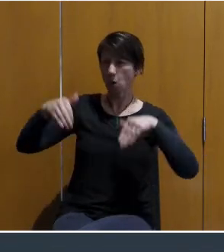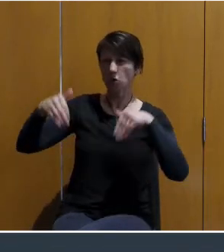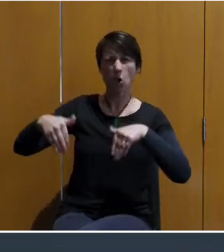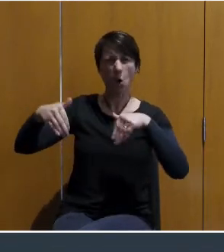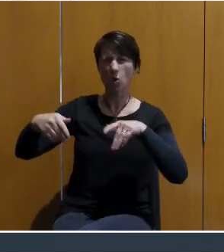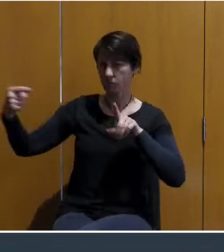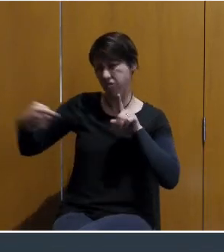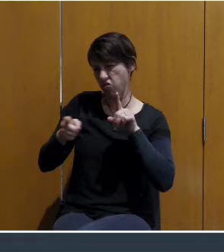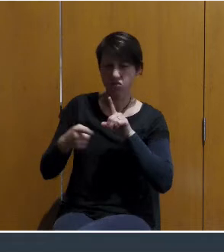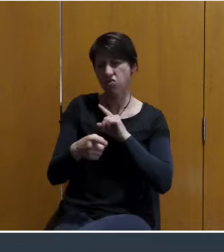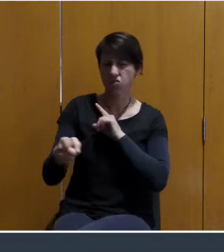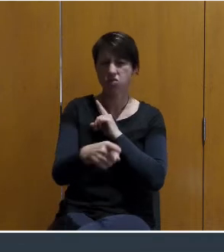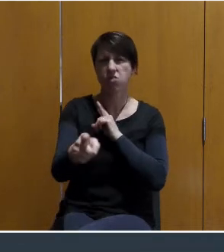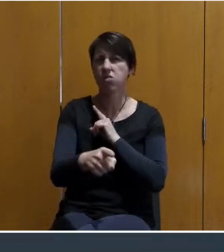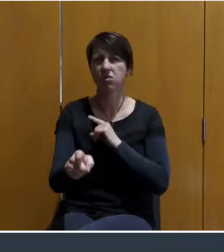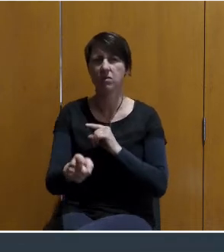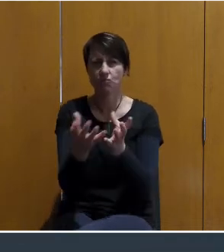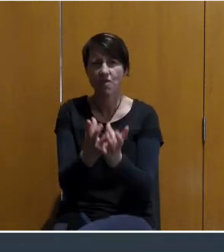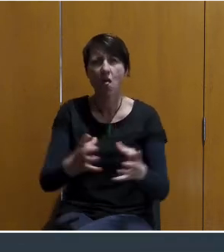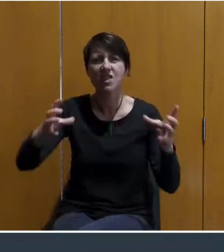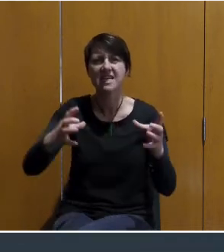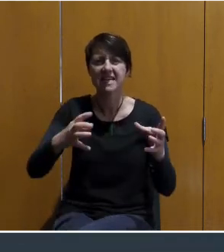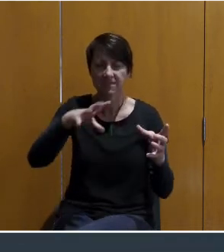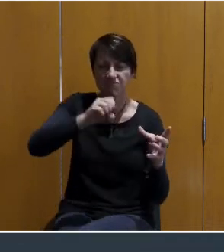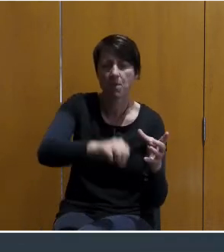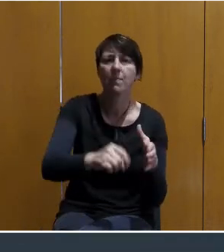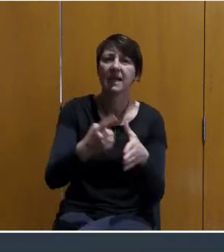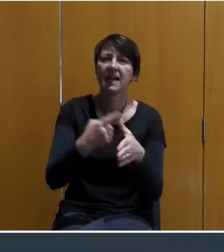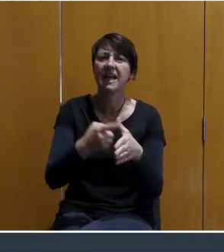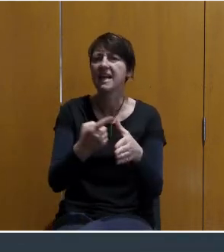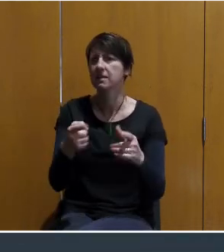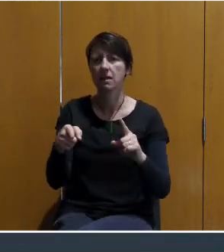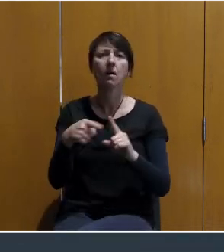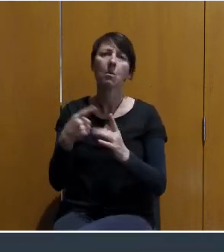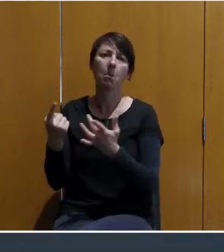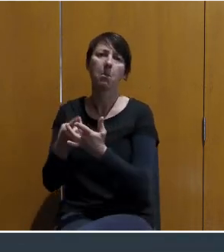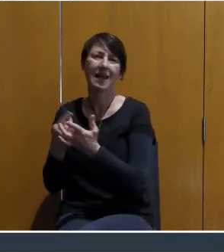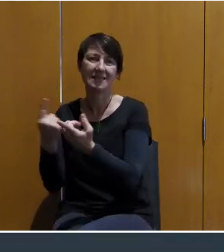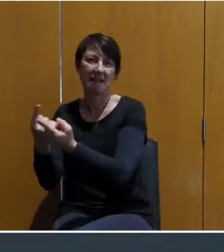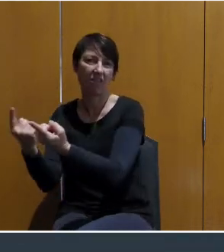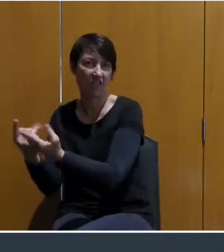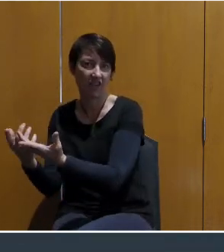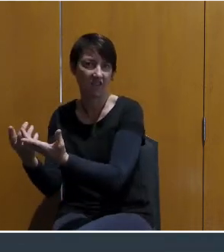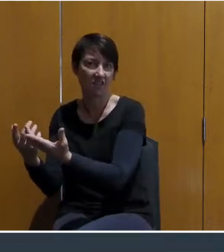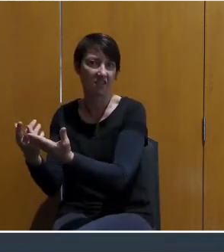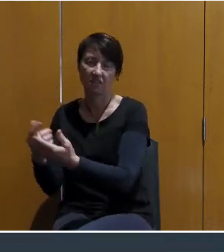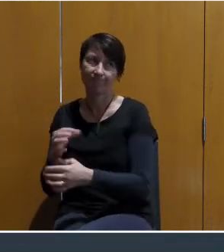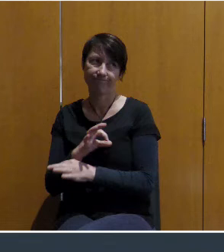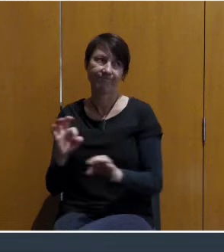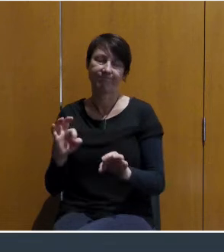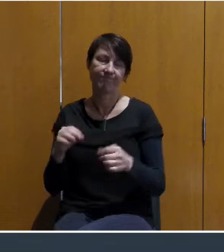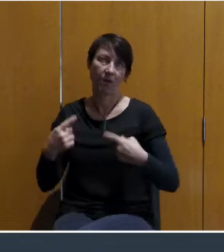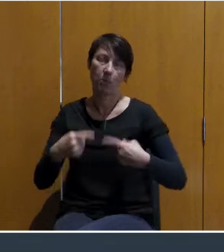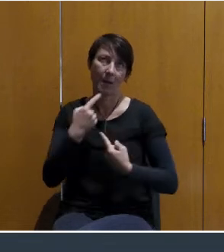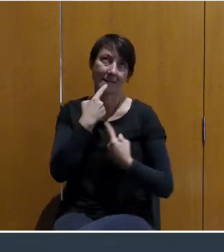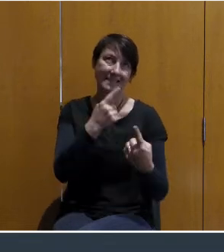area, eating the eggs, as well as other things that I'm not here to talk about today, quad bikes driving through and